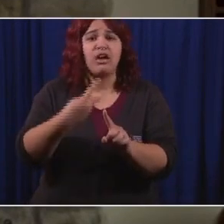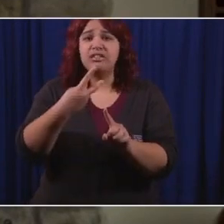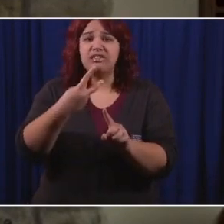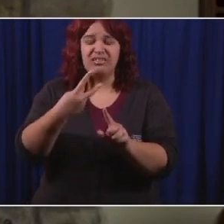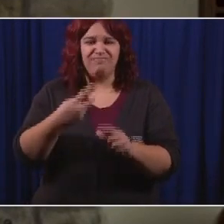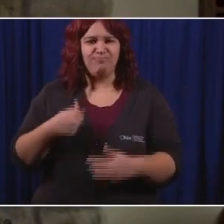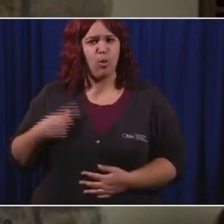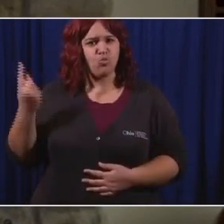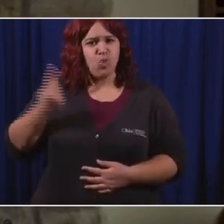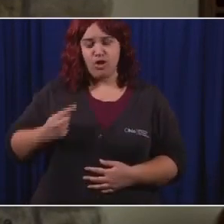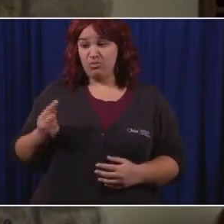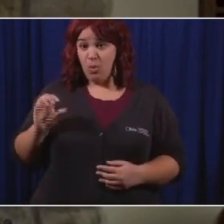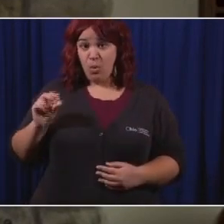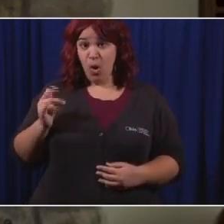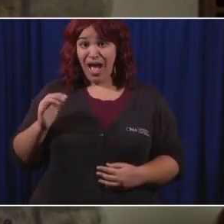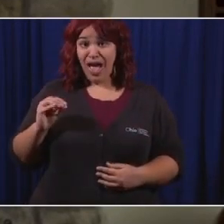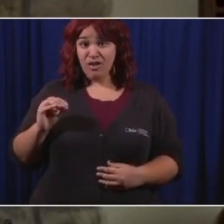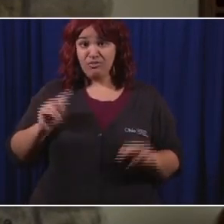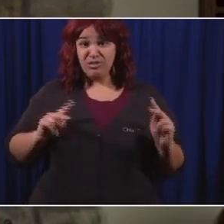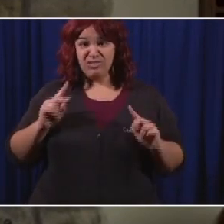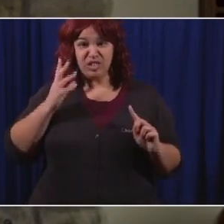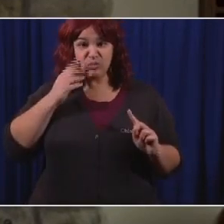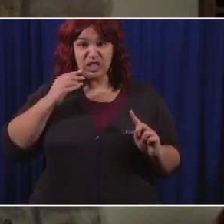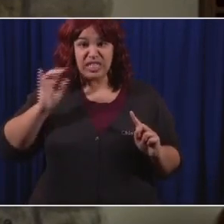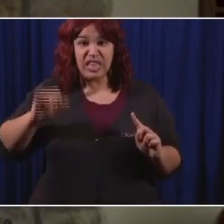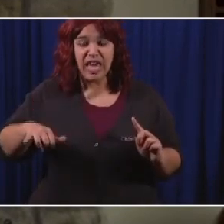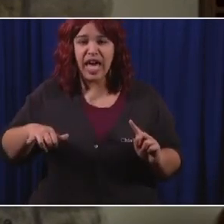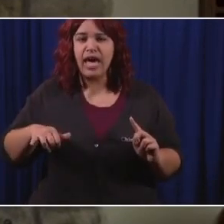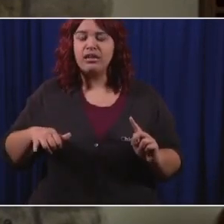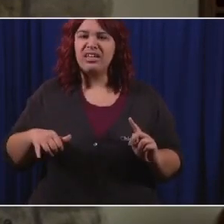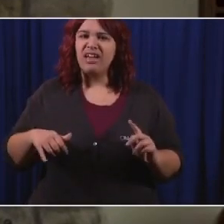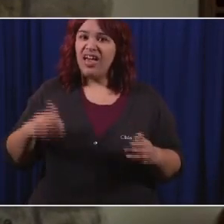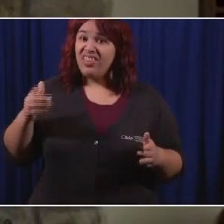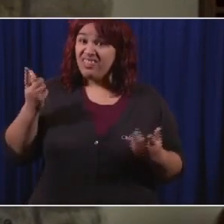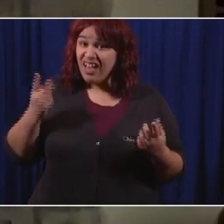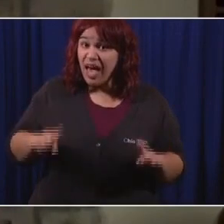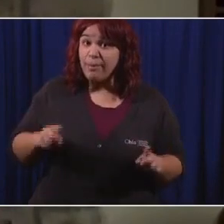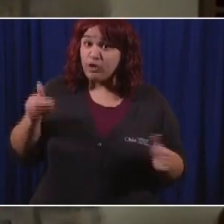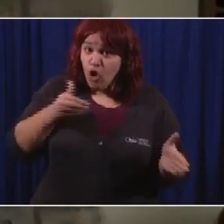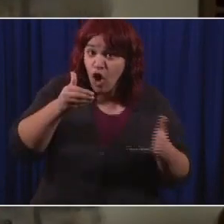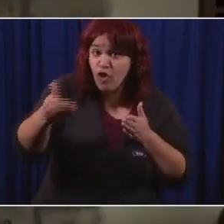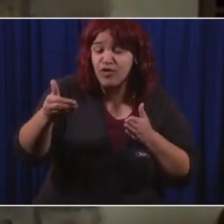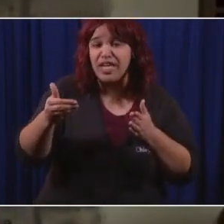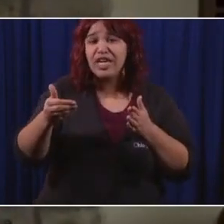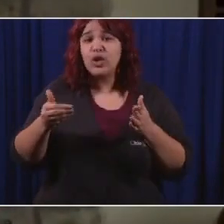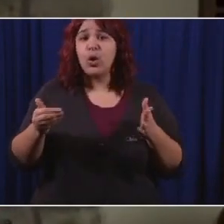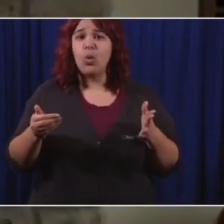on, have we seen that? What's the prevalence of that? Yeah, I